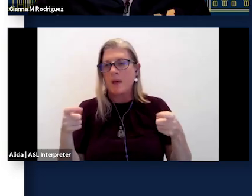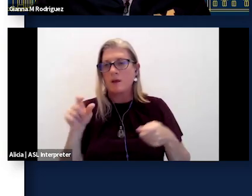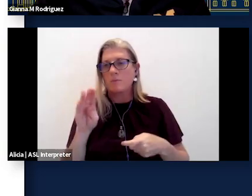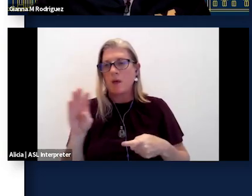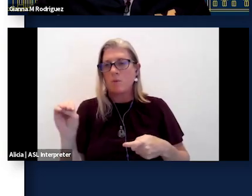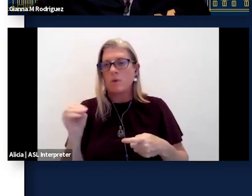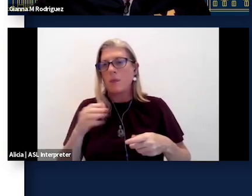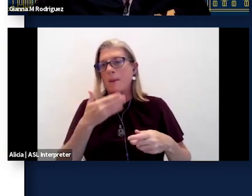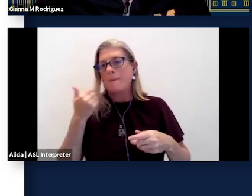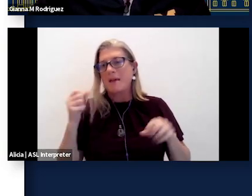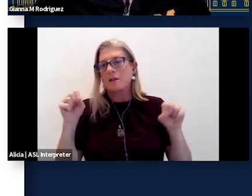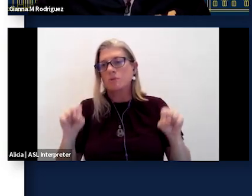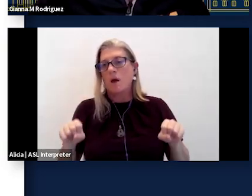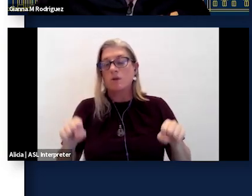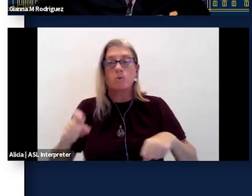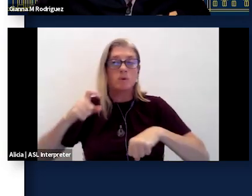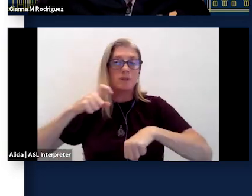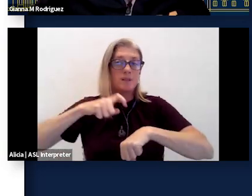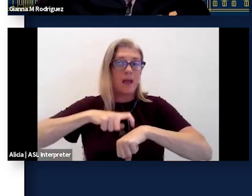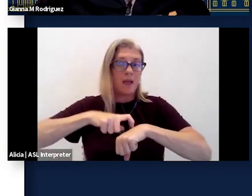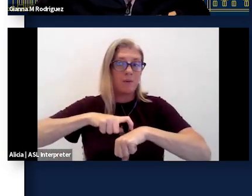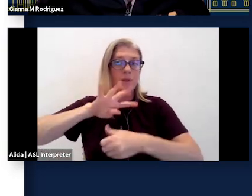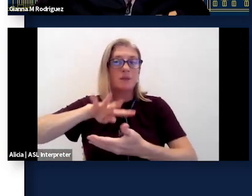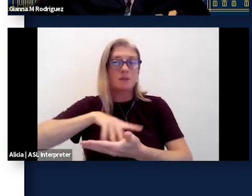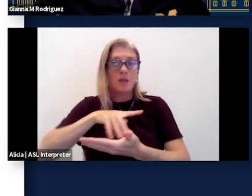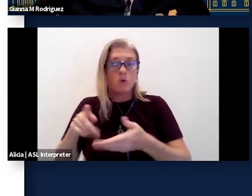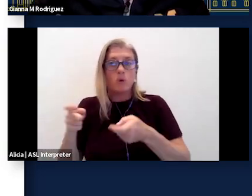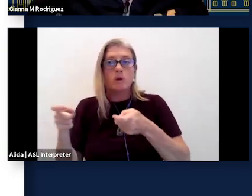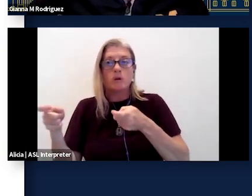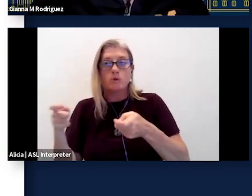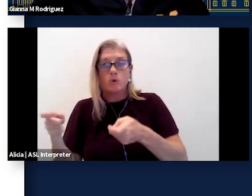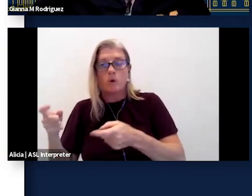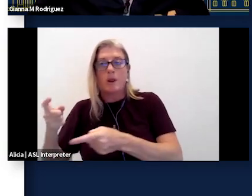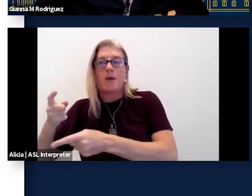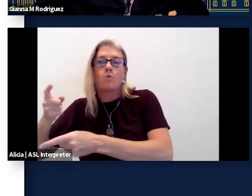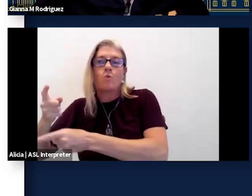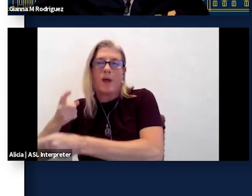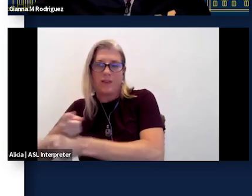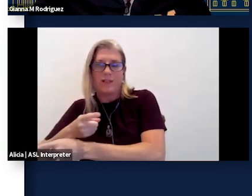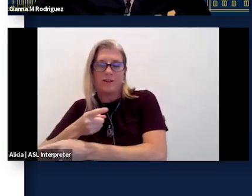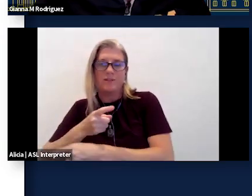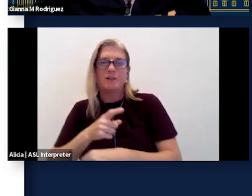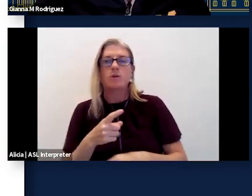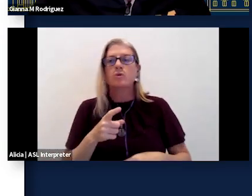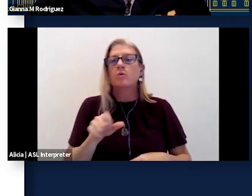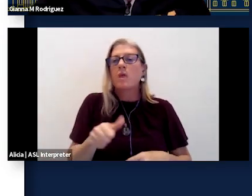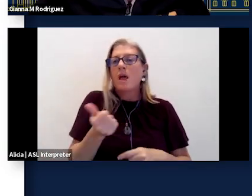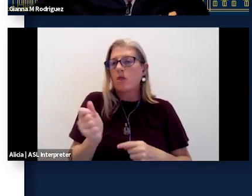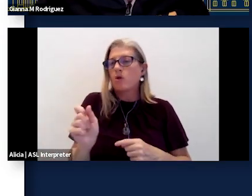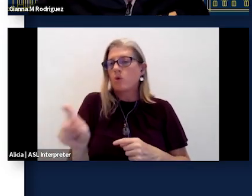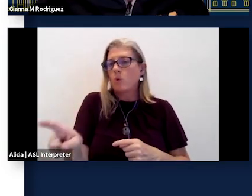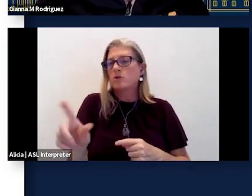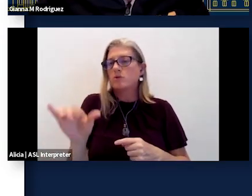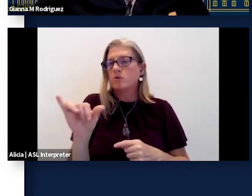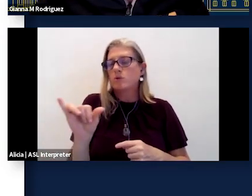timed, scheduled, controlled, and regular, okay? And these are the other questions that we ask, obviously, if people